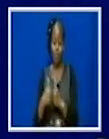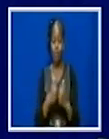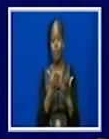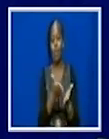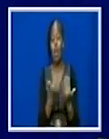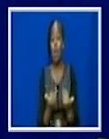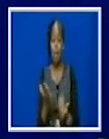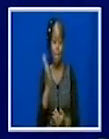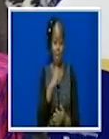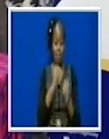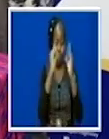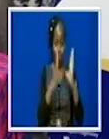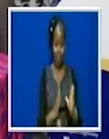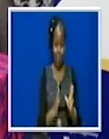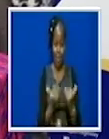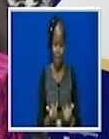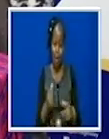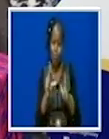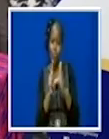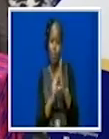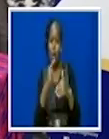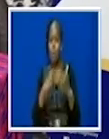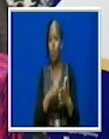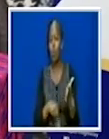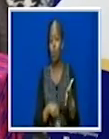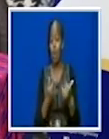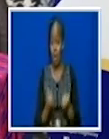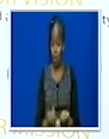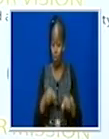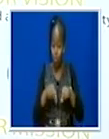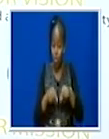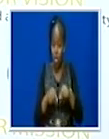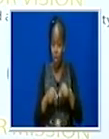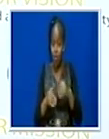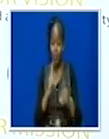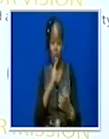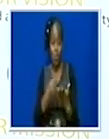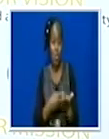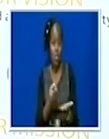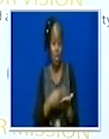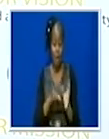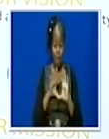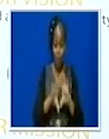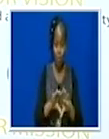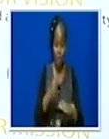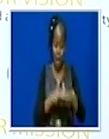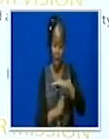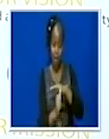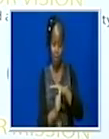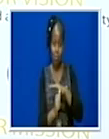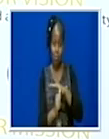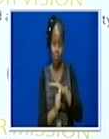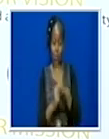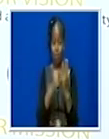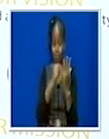Yes. Please tell us what the lesson today is all about. Today, we plan to discuss the topic forces. And under forces, we'll specifically be looking at